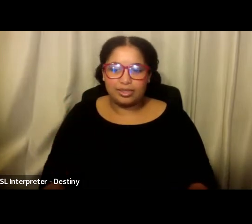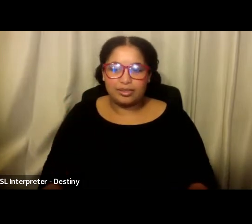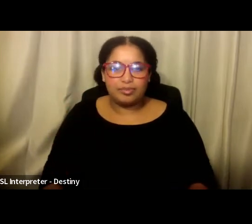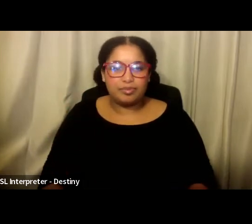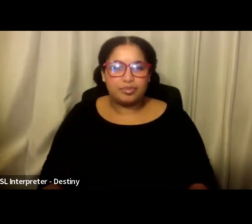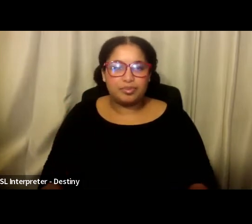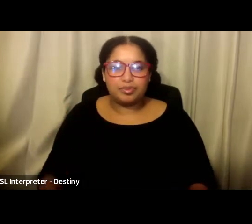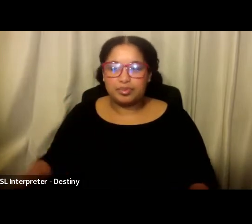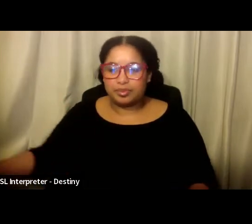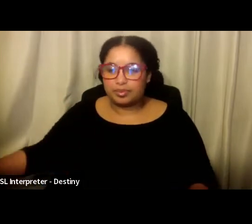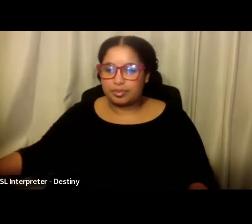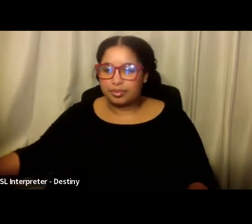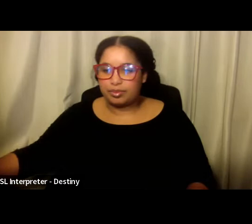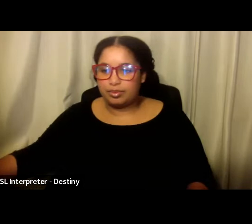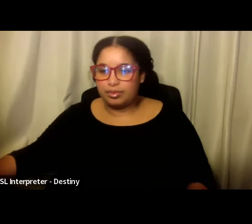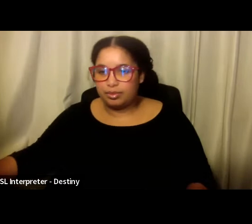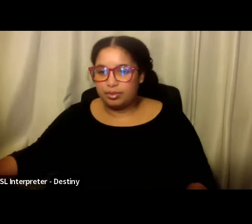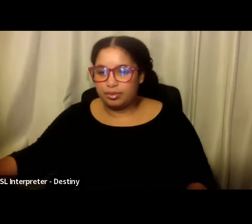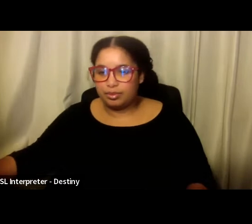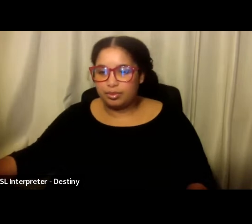Yeah, thanks.